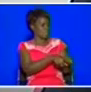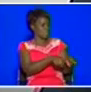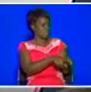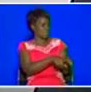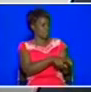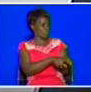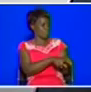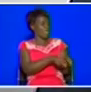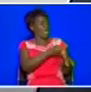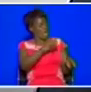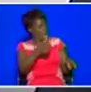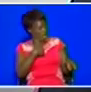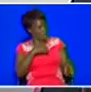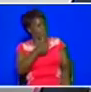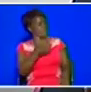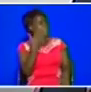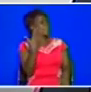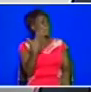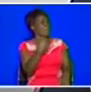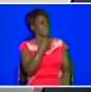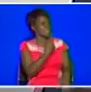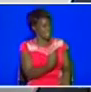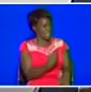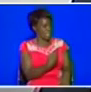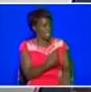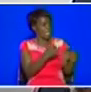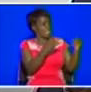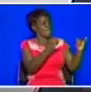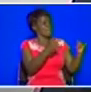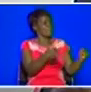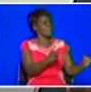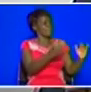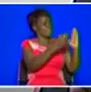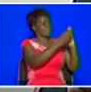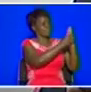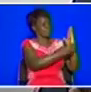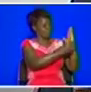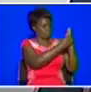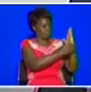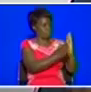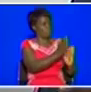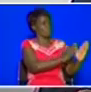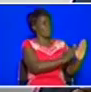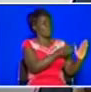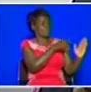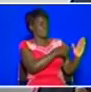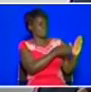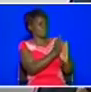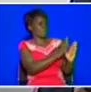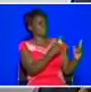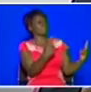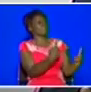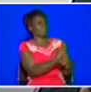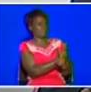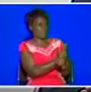Then there is another document which says implementing our manifesto, an implementation plan. Now that document looks a bit different